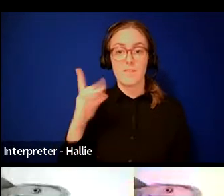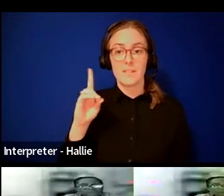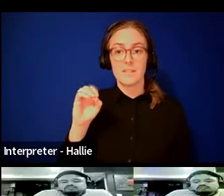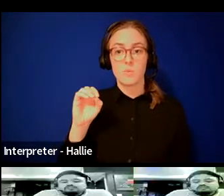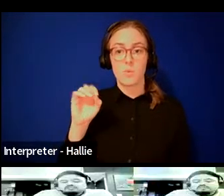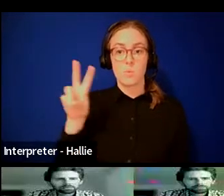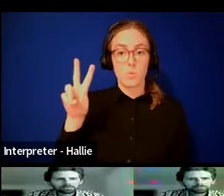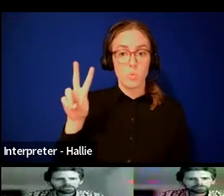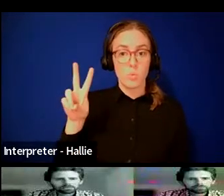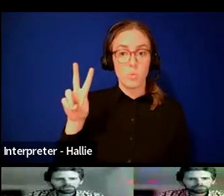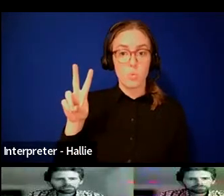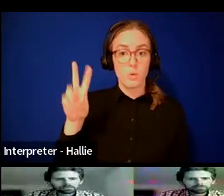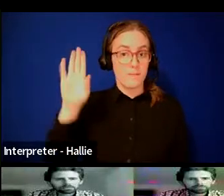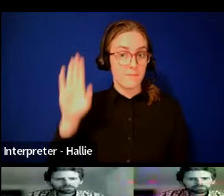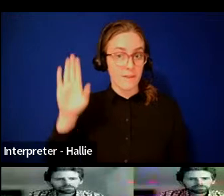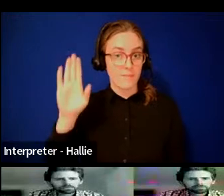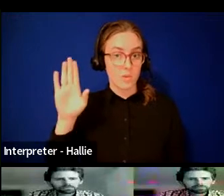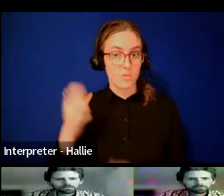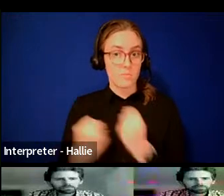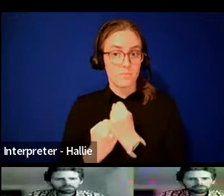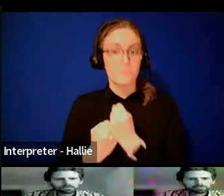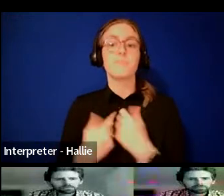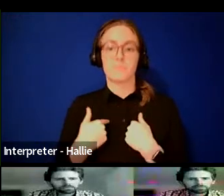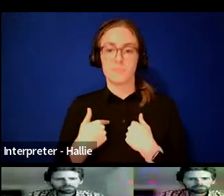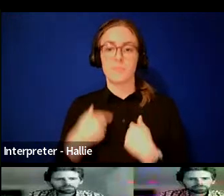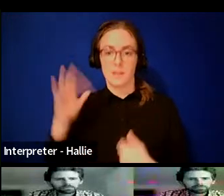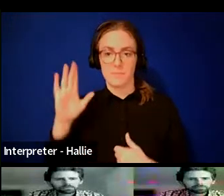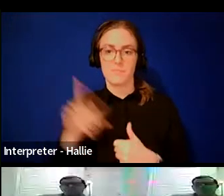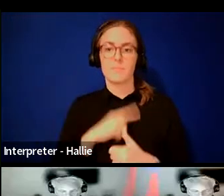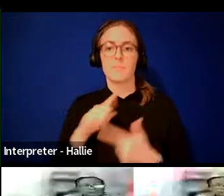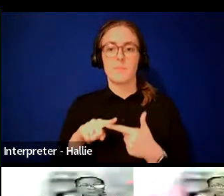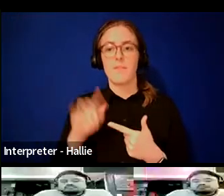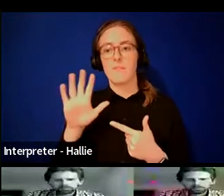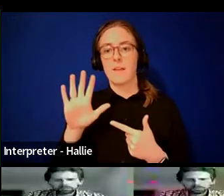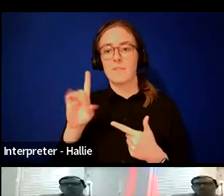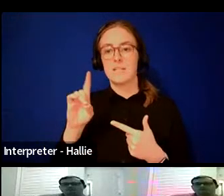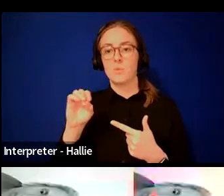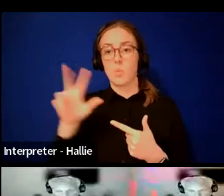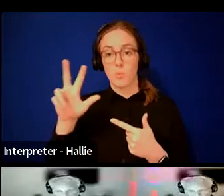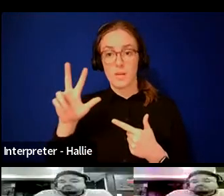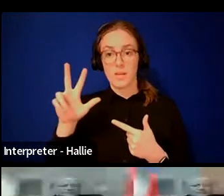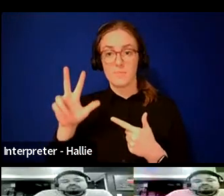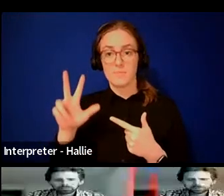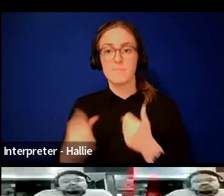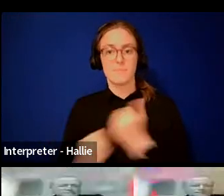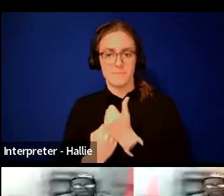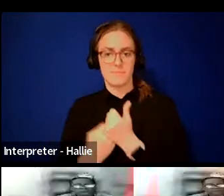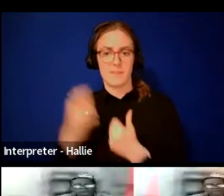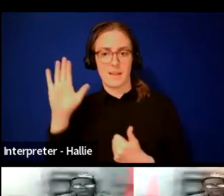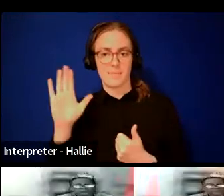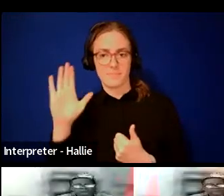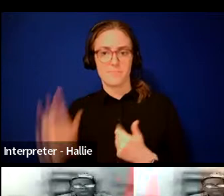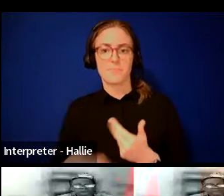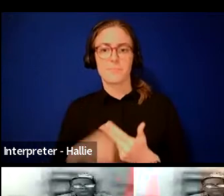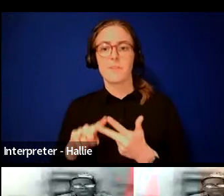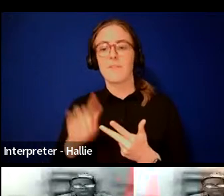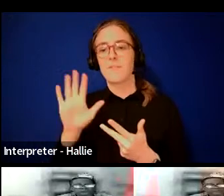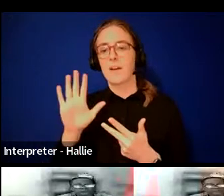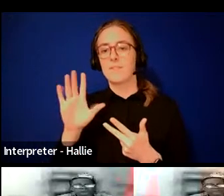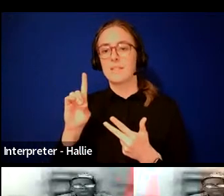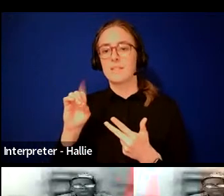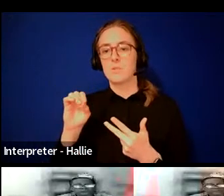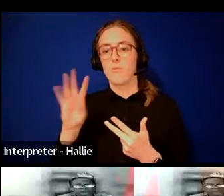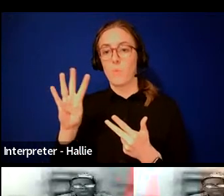5D02 in favor. Aye. Okay, 5D03, Aye.